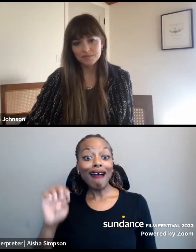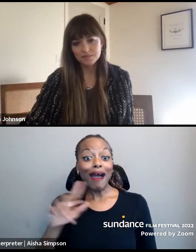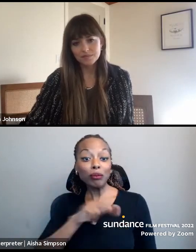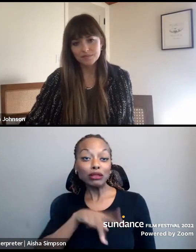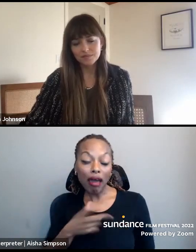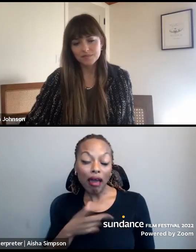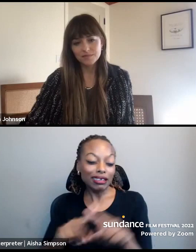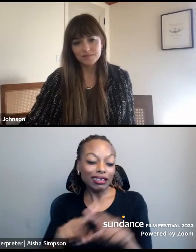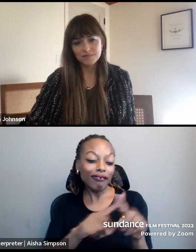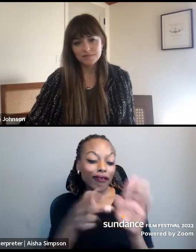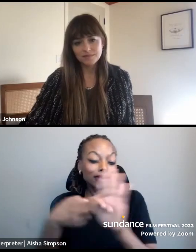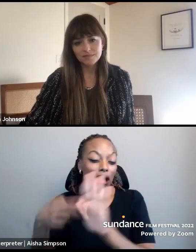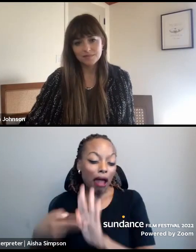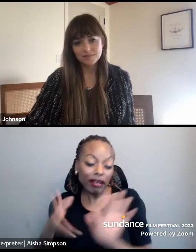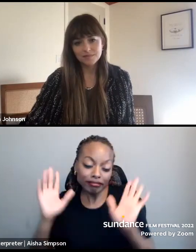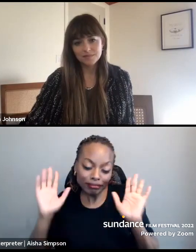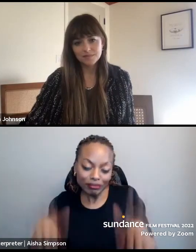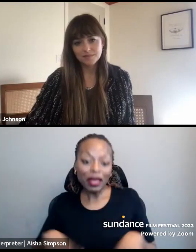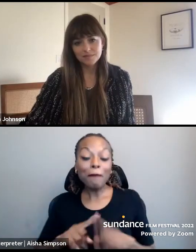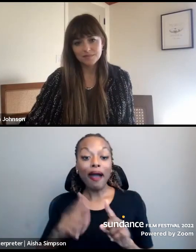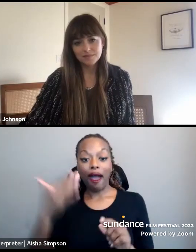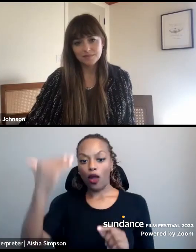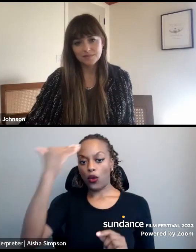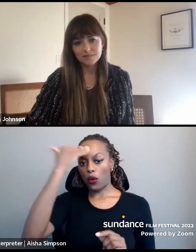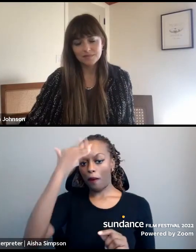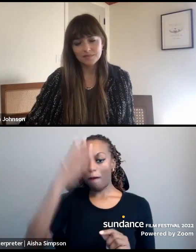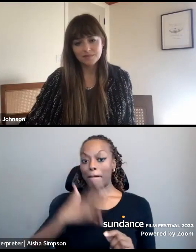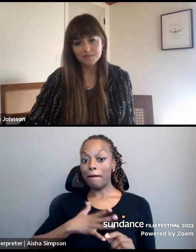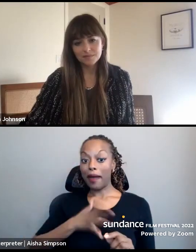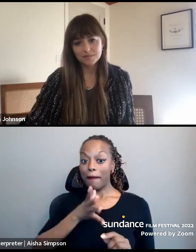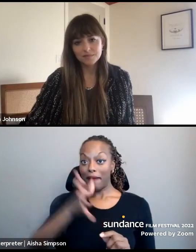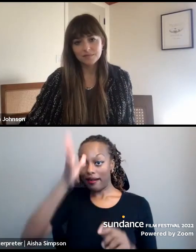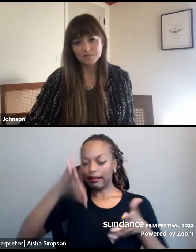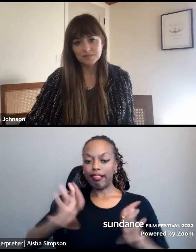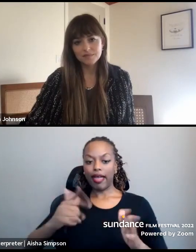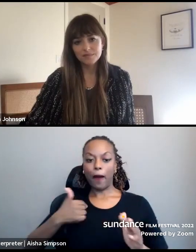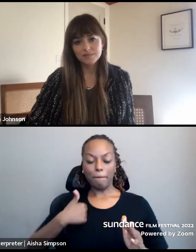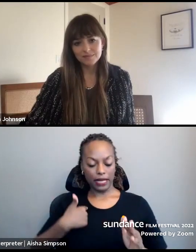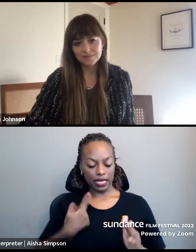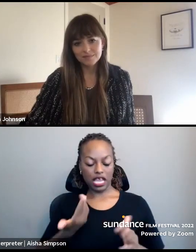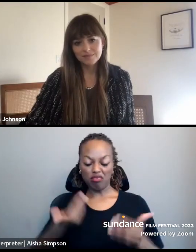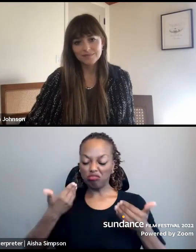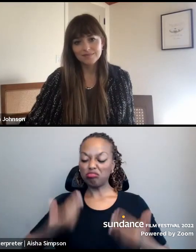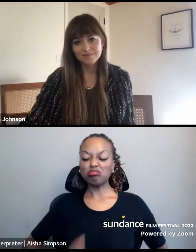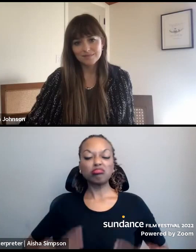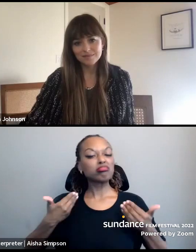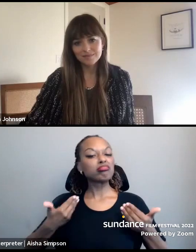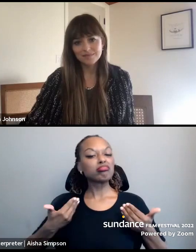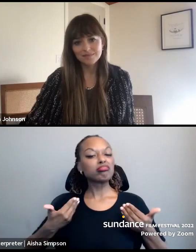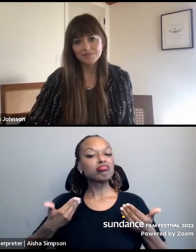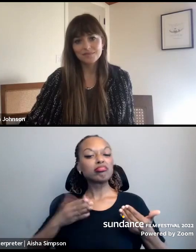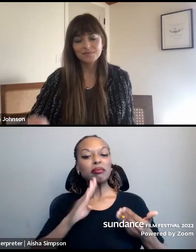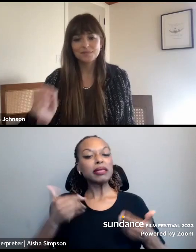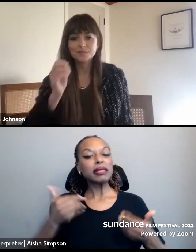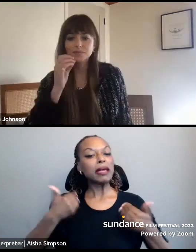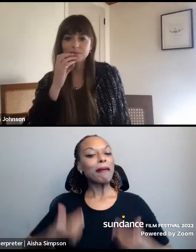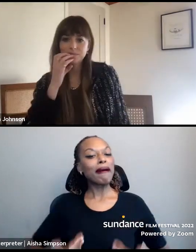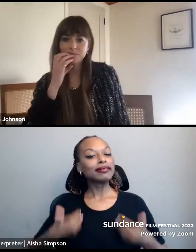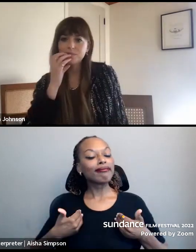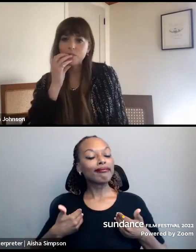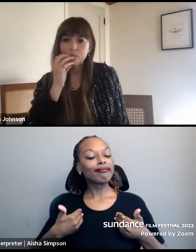my parents gave me a place that I could be myself. And that was entertainment, that was acting, that